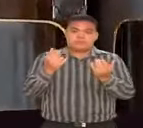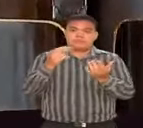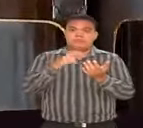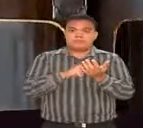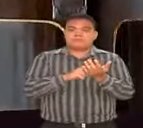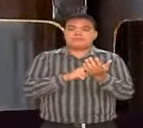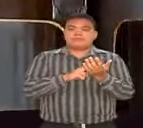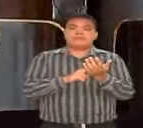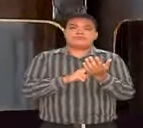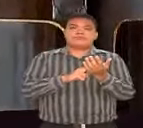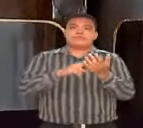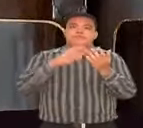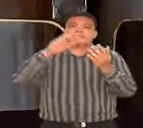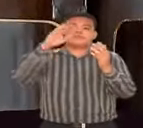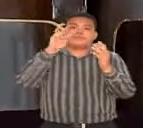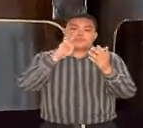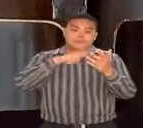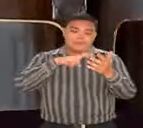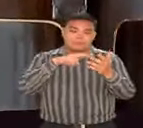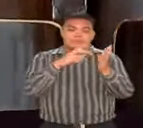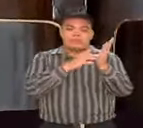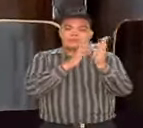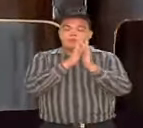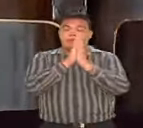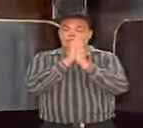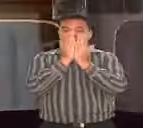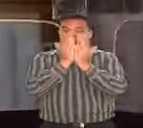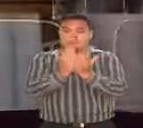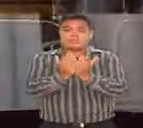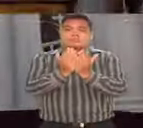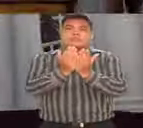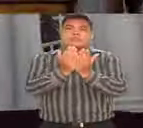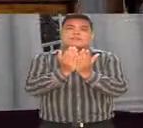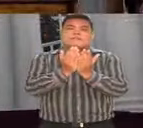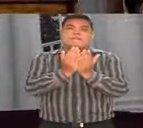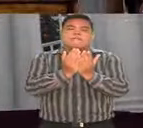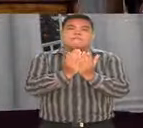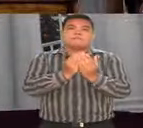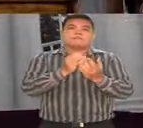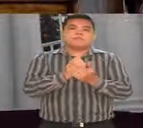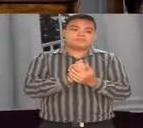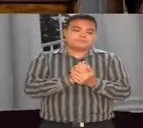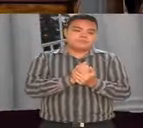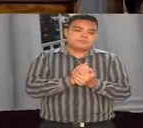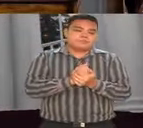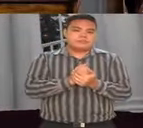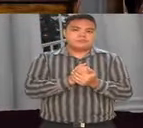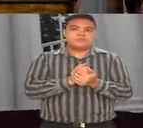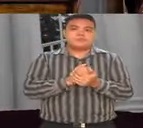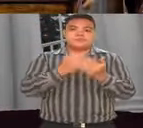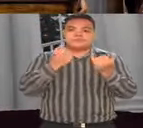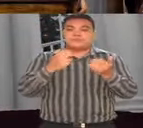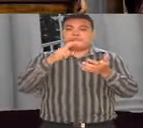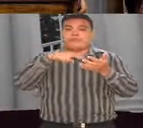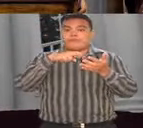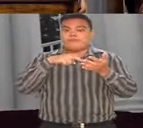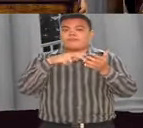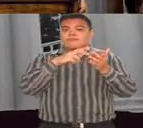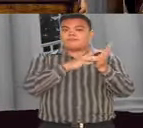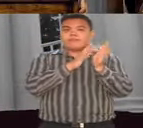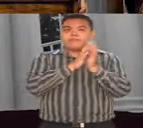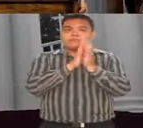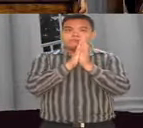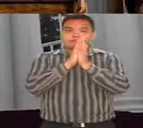Let's all stand up, please. Manindugta one time, and then just to get our circulation going. And let's read together